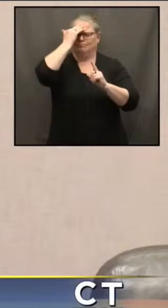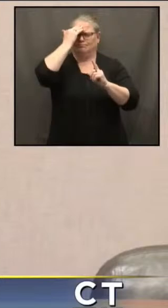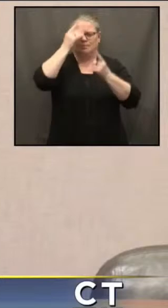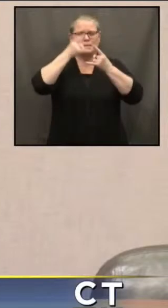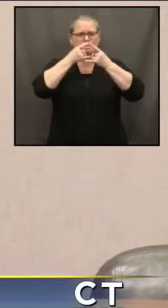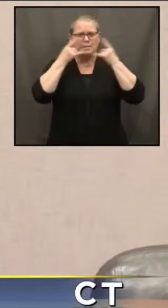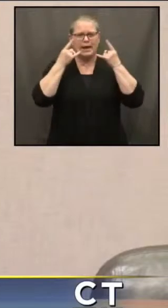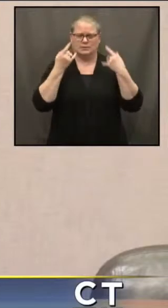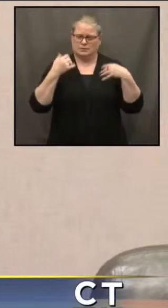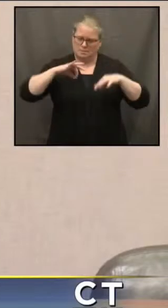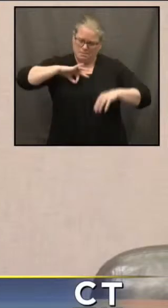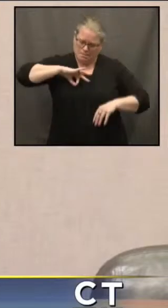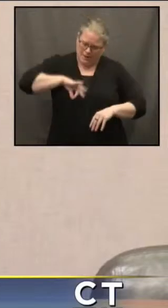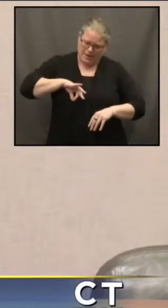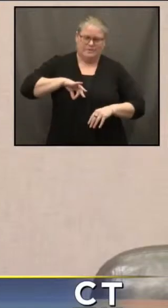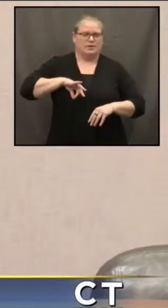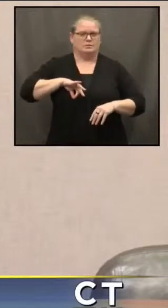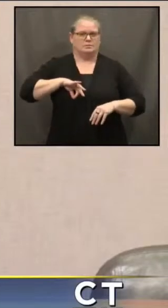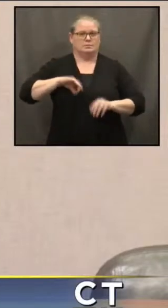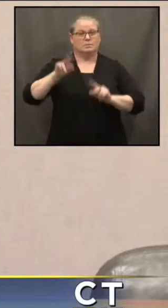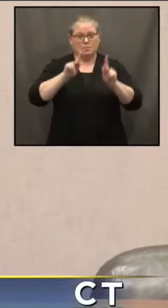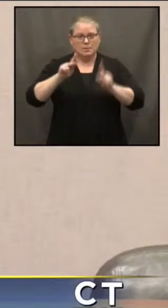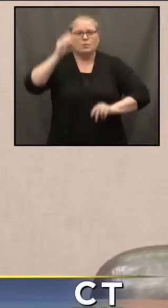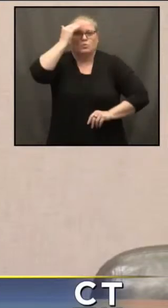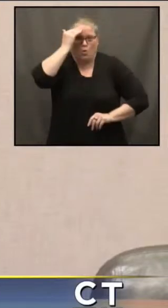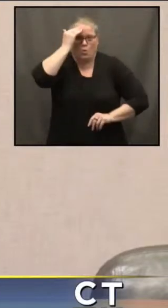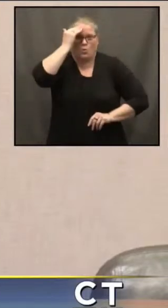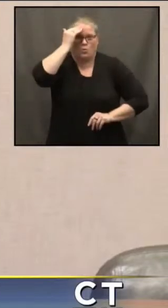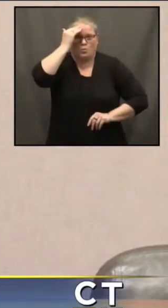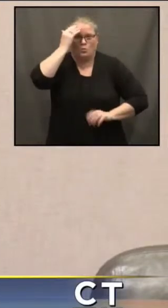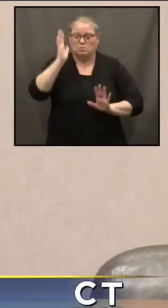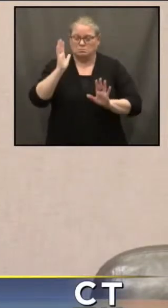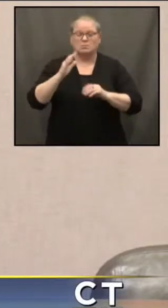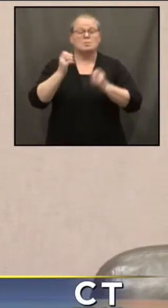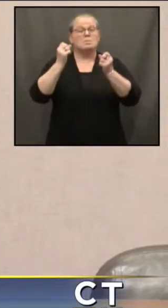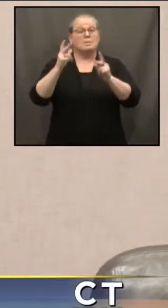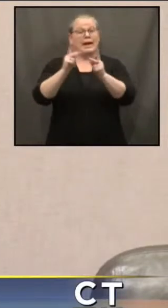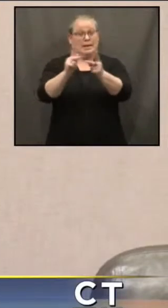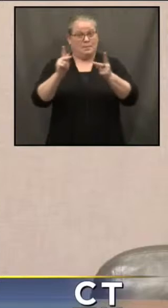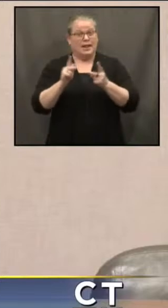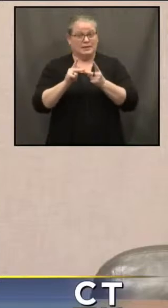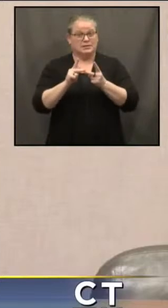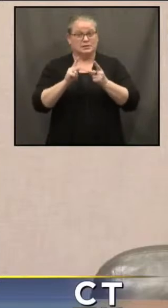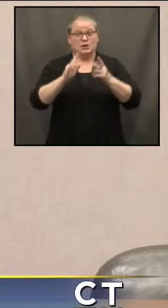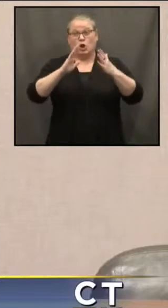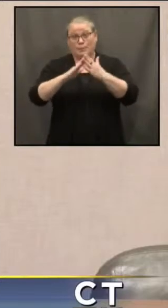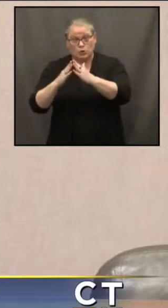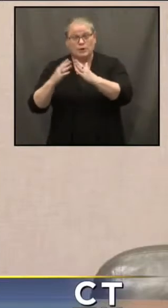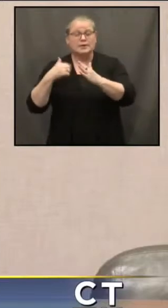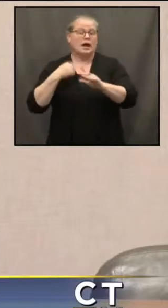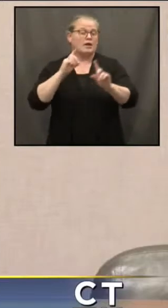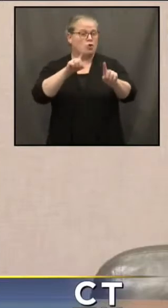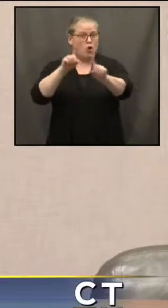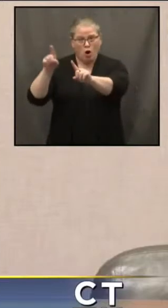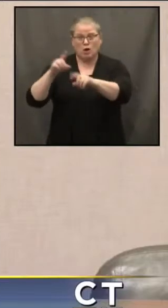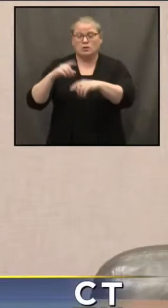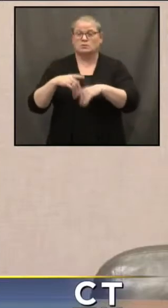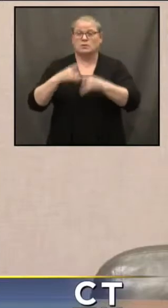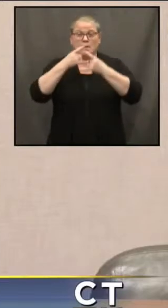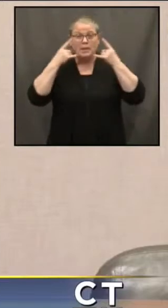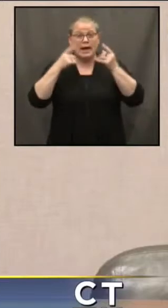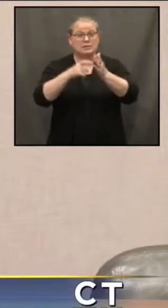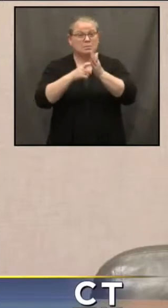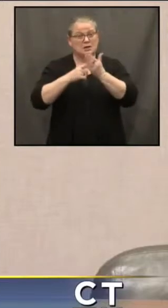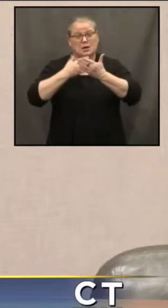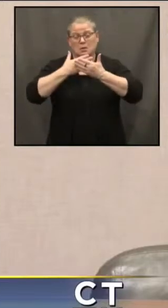masking is in our community. I've been into many places in communities that do not have mask mandates,